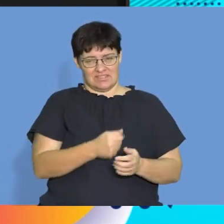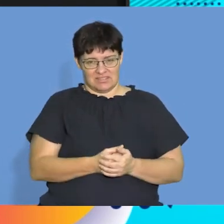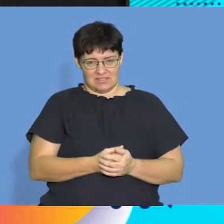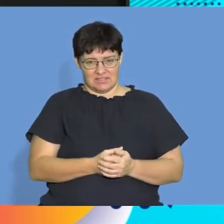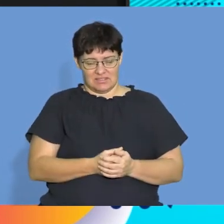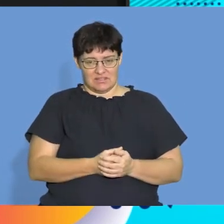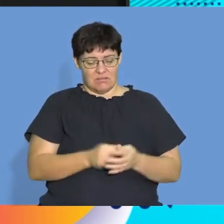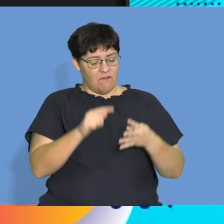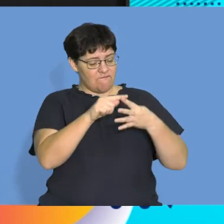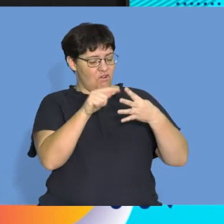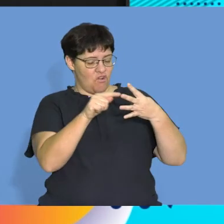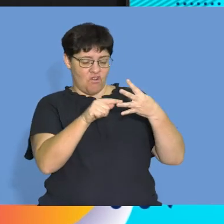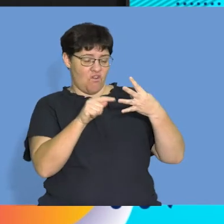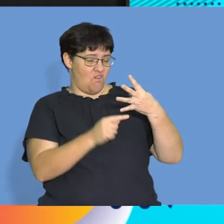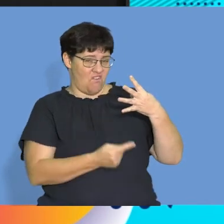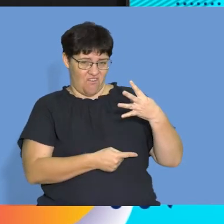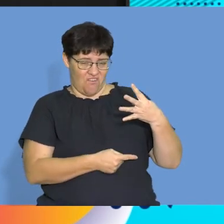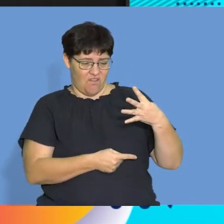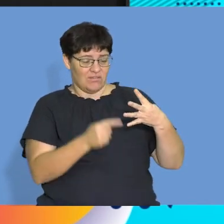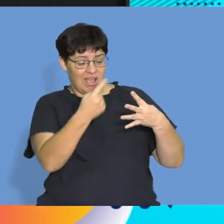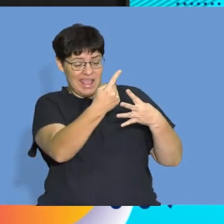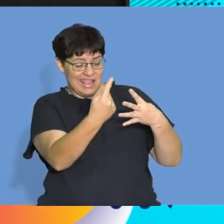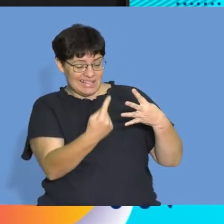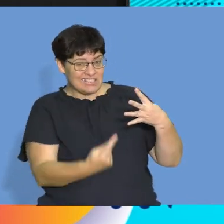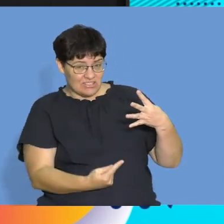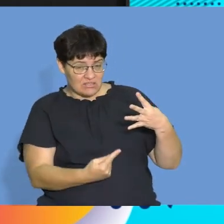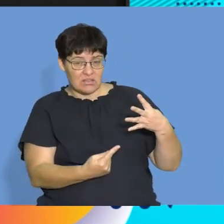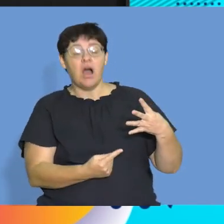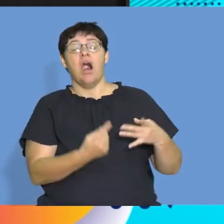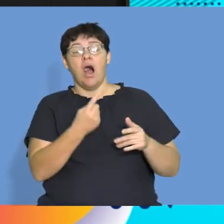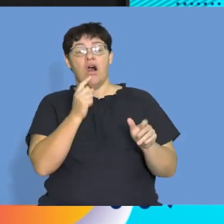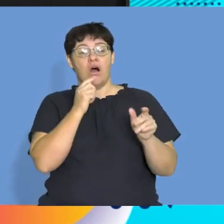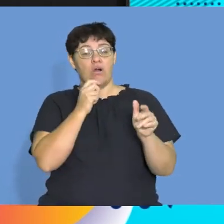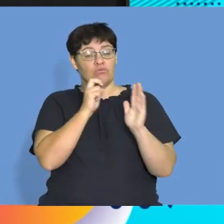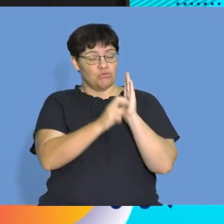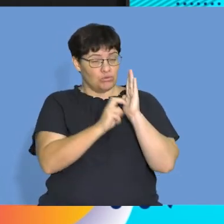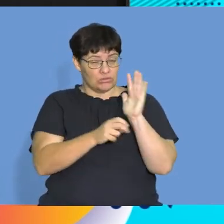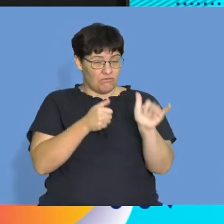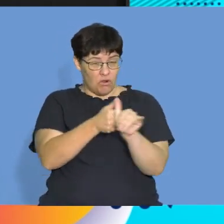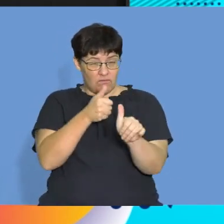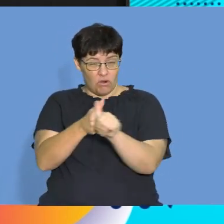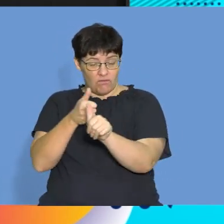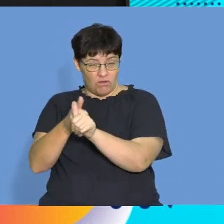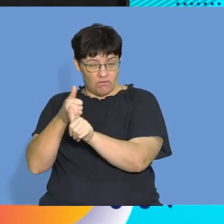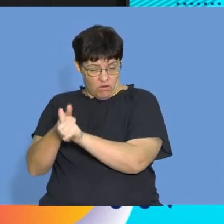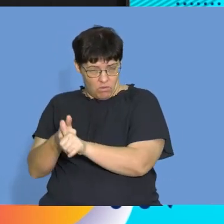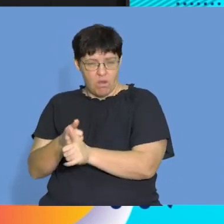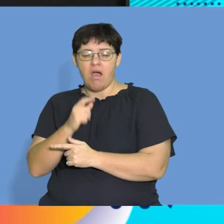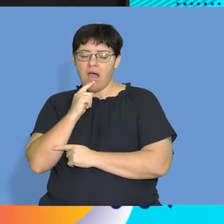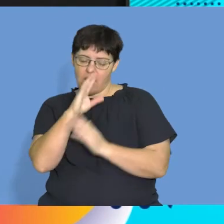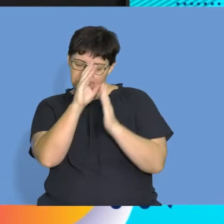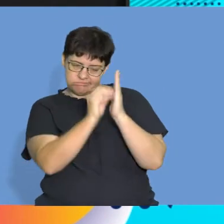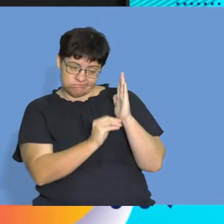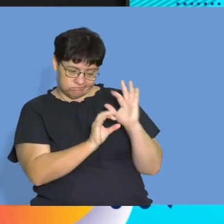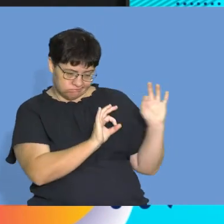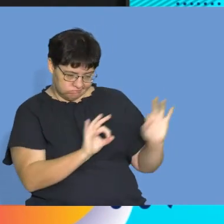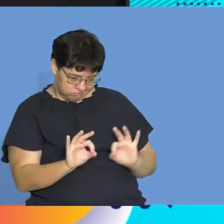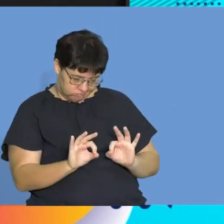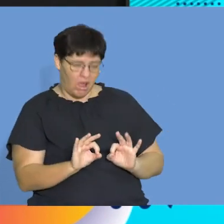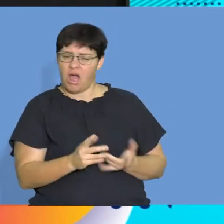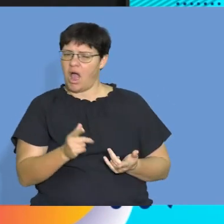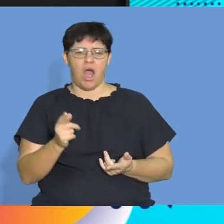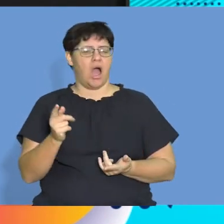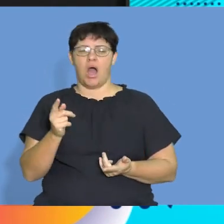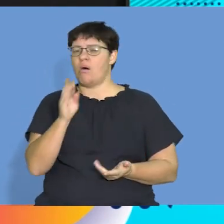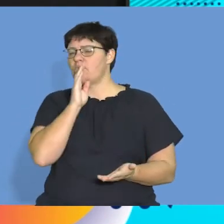4 types of them, and if you do follow all the rules that you've been doing and maybe you've taken them down, I promise you will be able